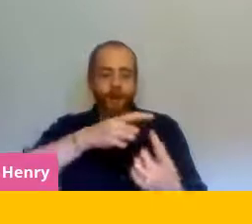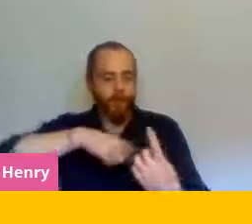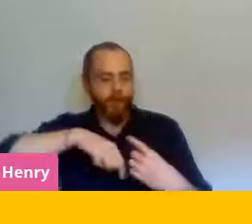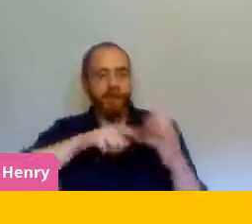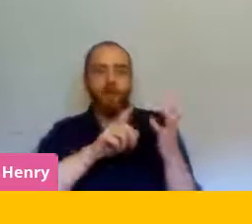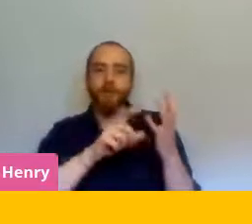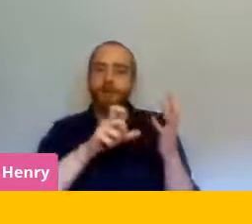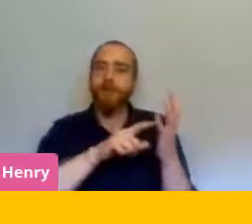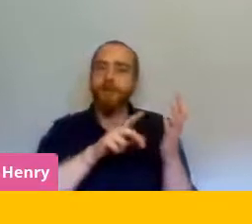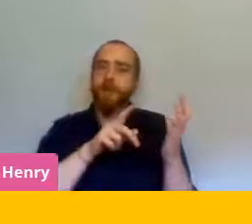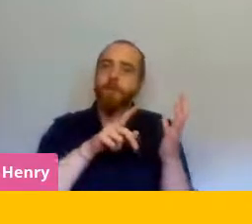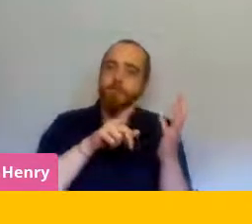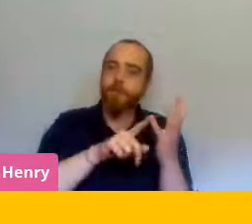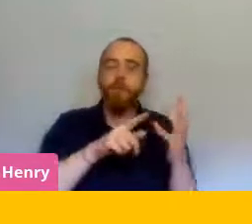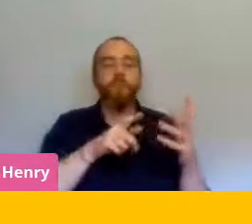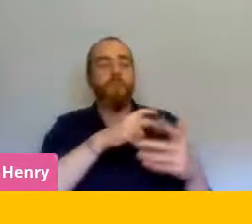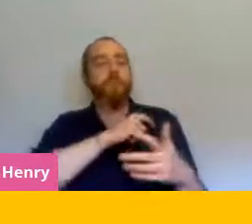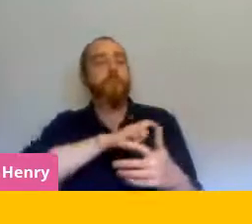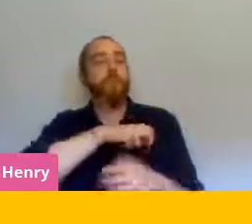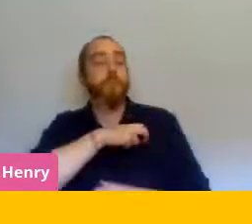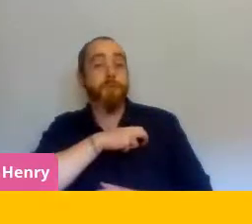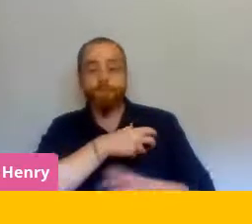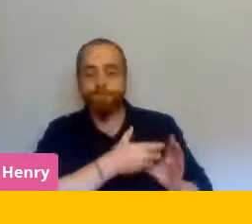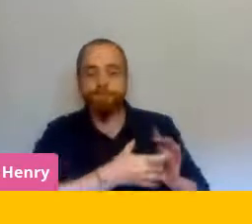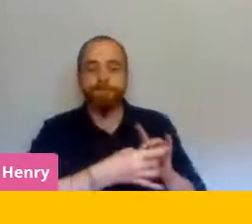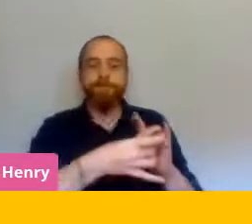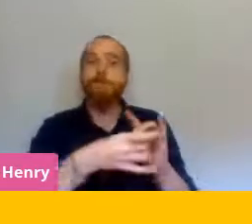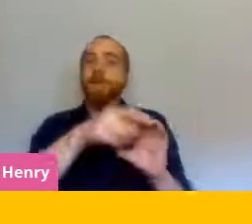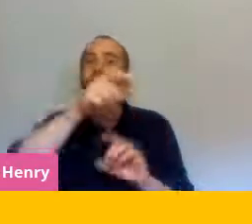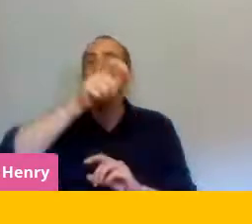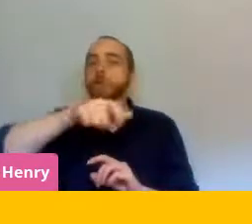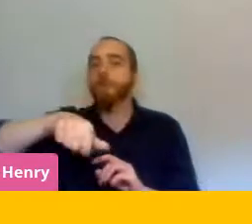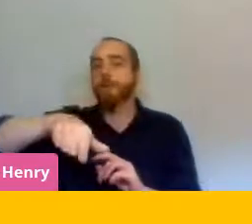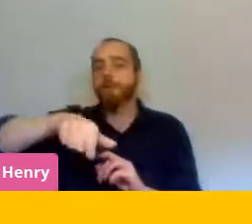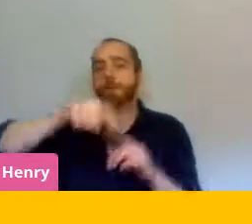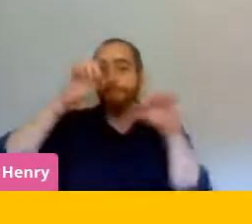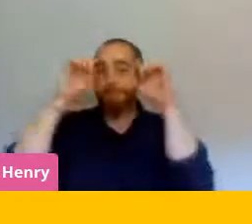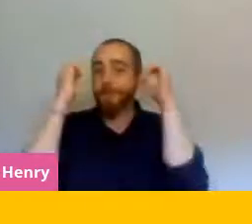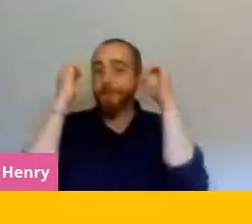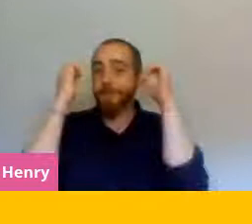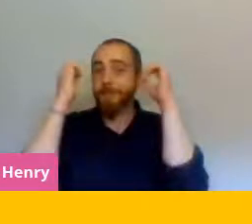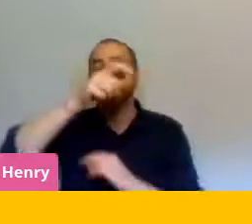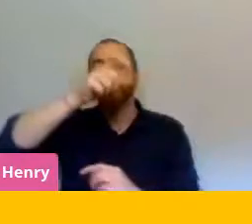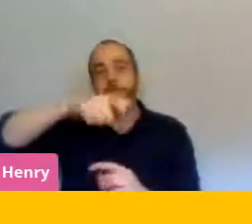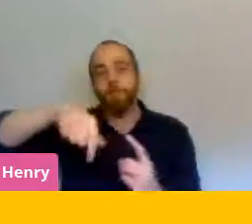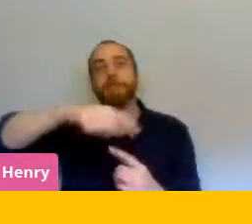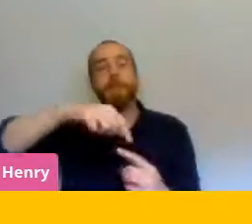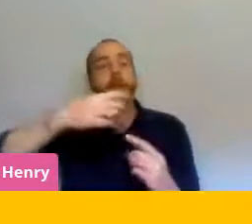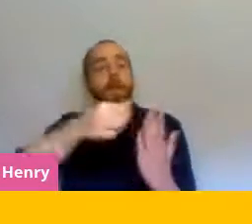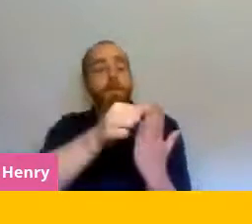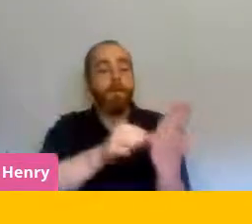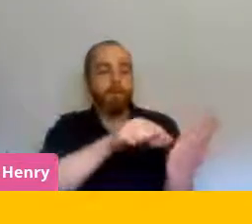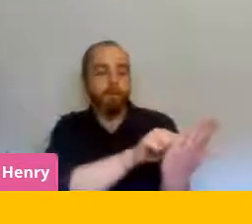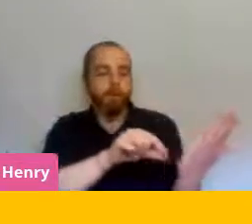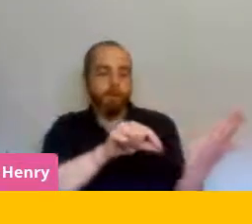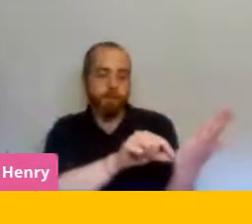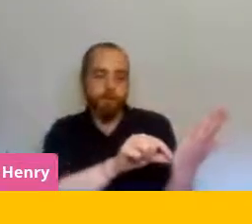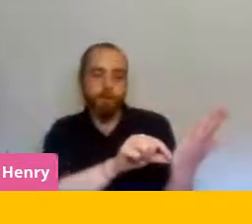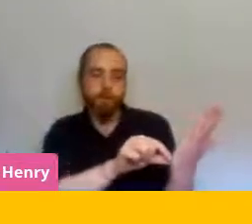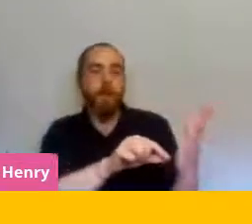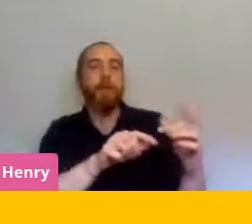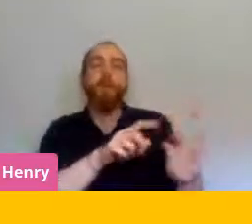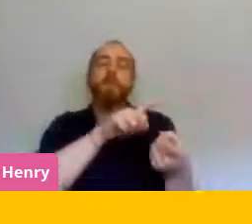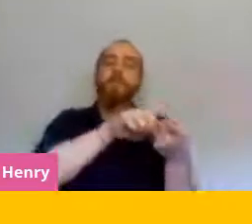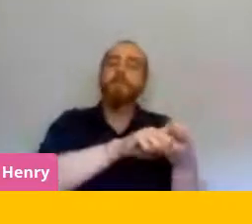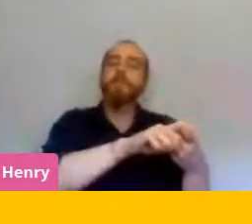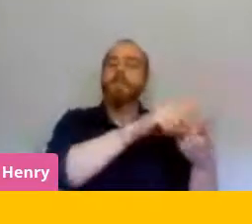in the campaign toolkit, there's a template email for fixed term contract teaching staff and graduate teaching assistants